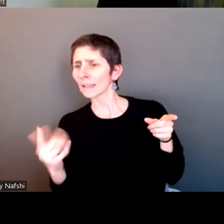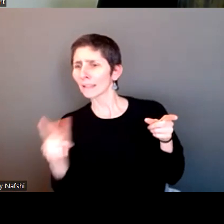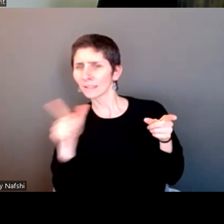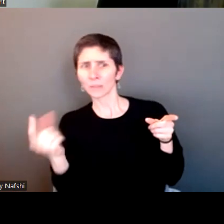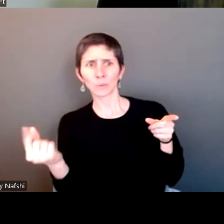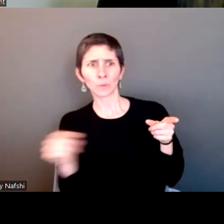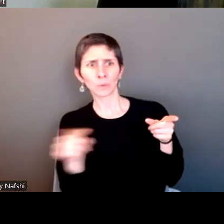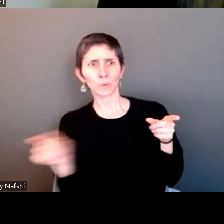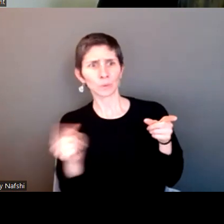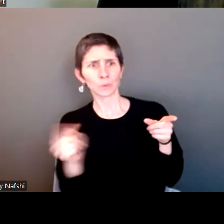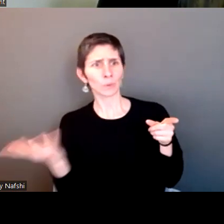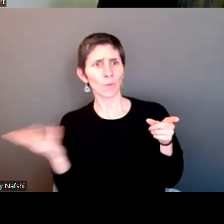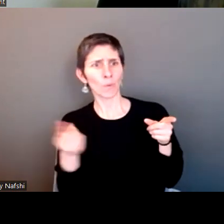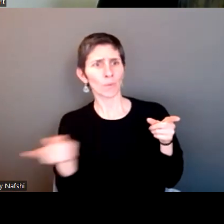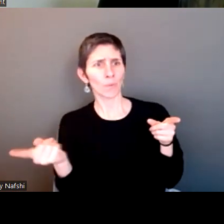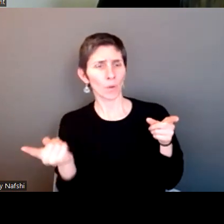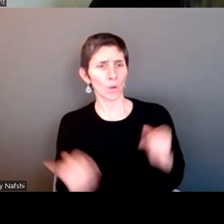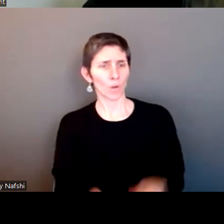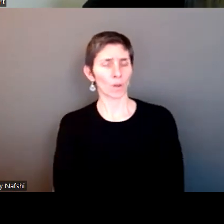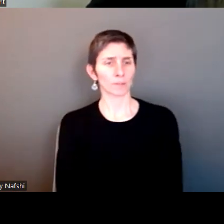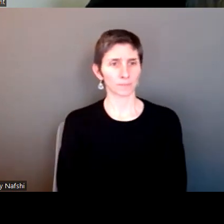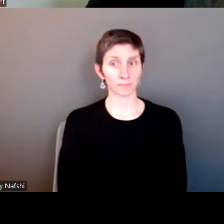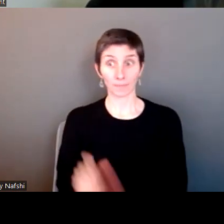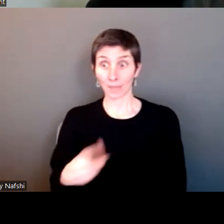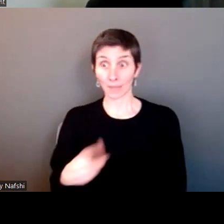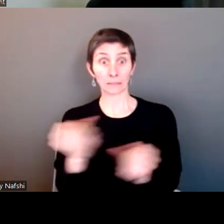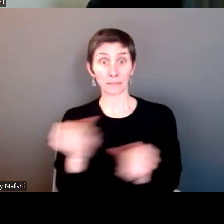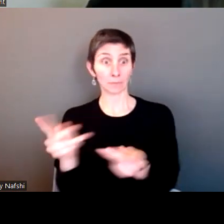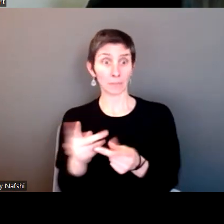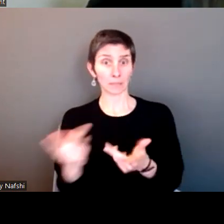all the other people who are looking for a safe place to land?